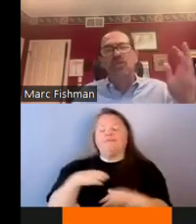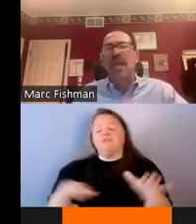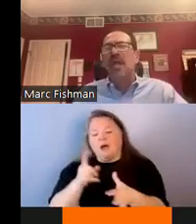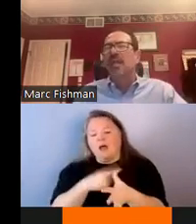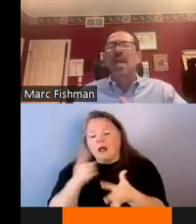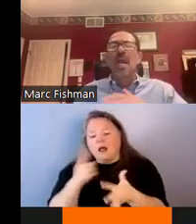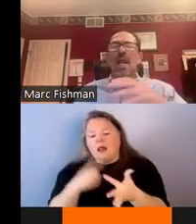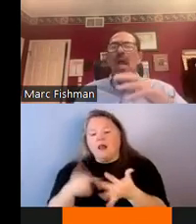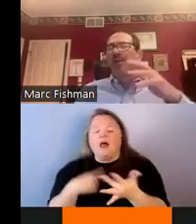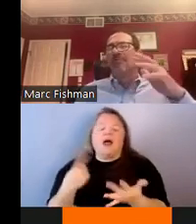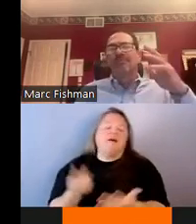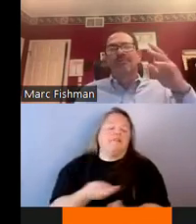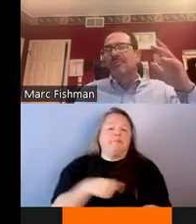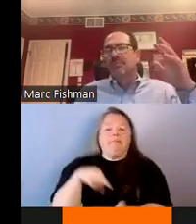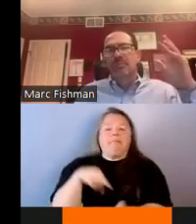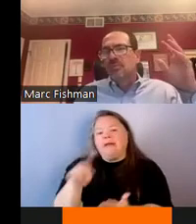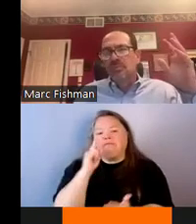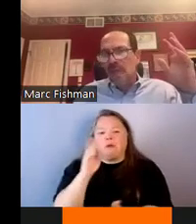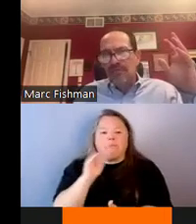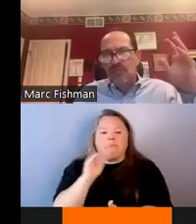bailed them out of jail, and